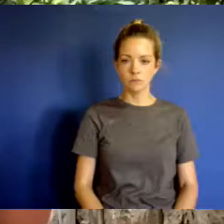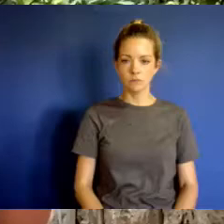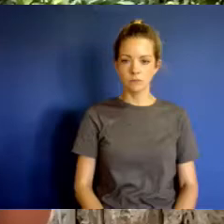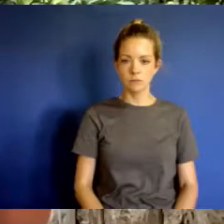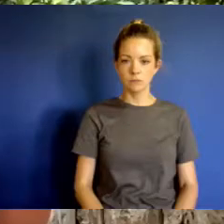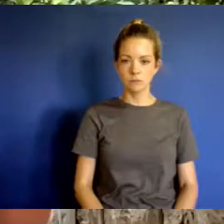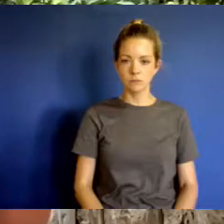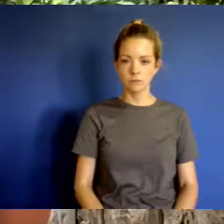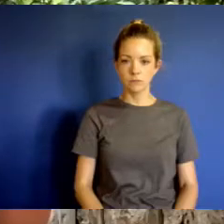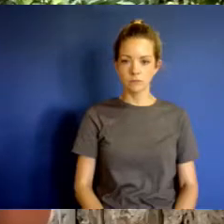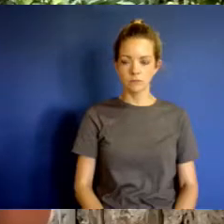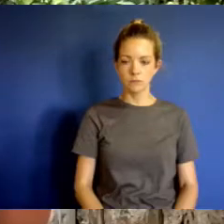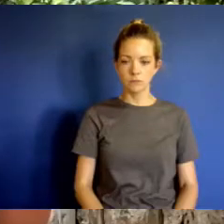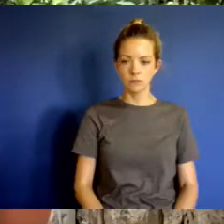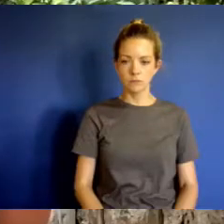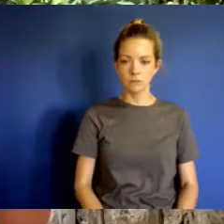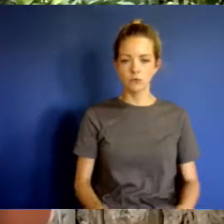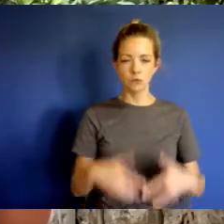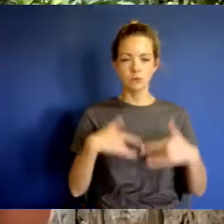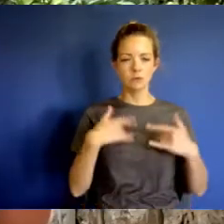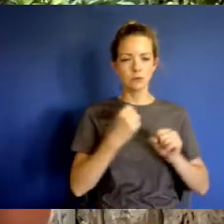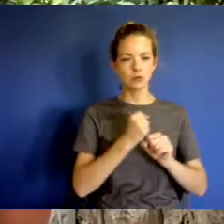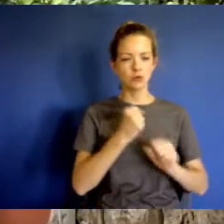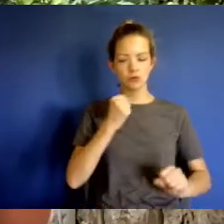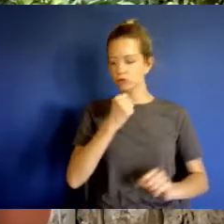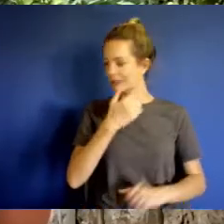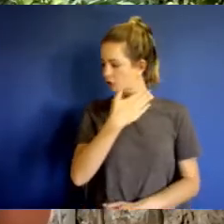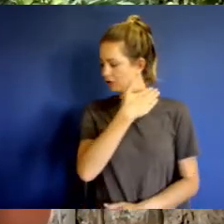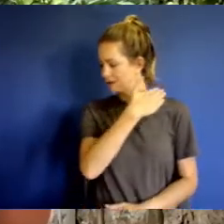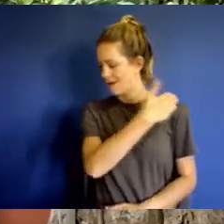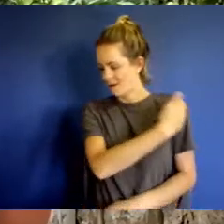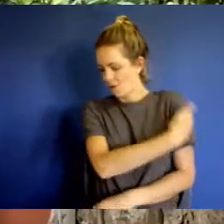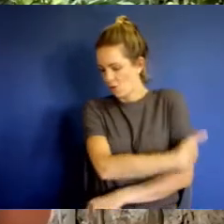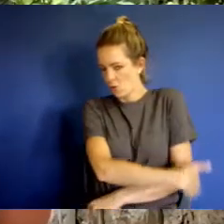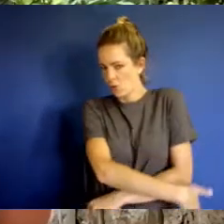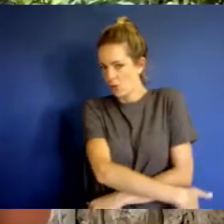Feel that stretch all the way down the outside of the body.